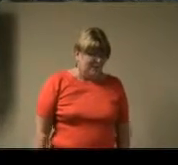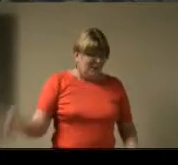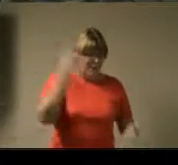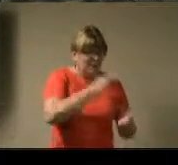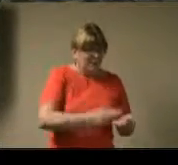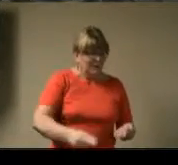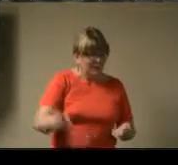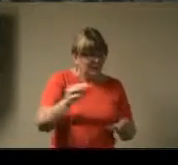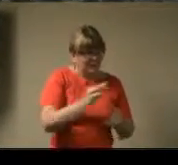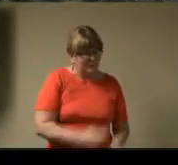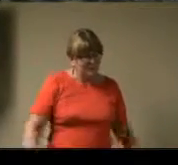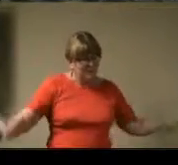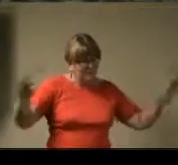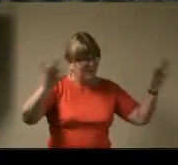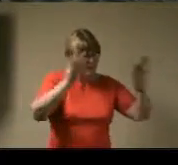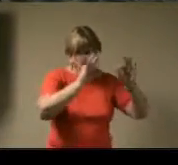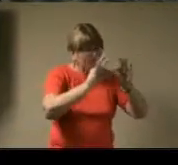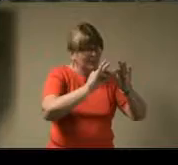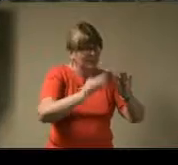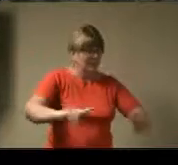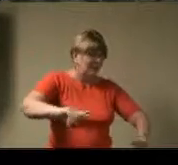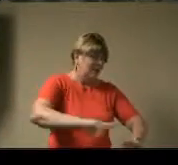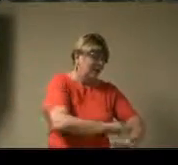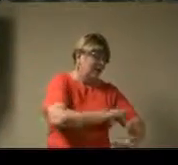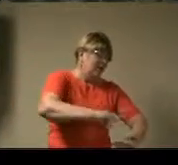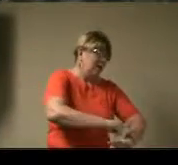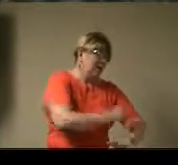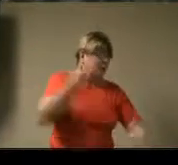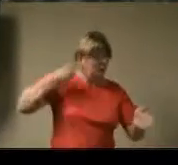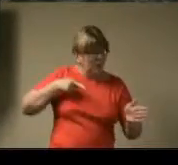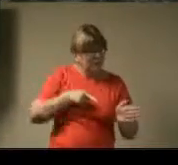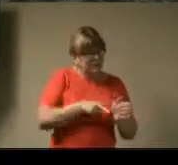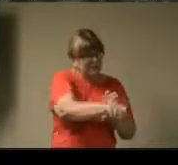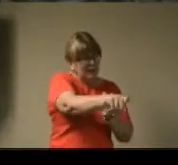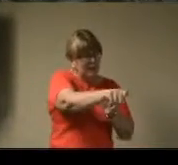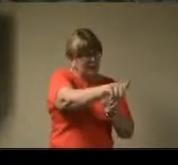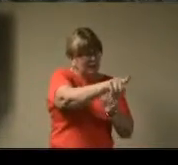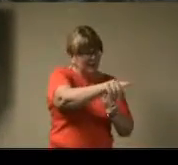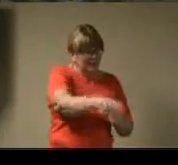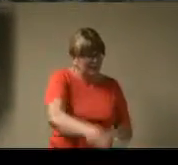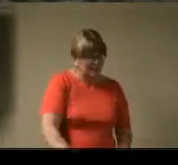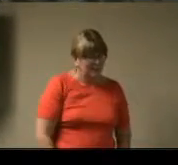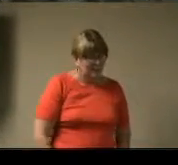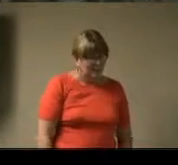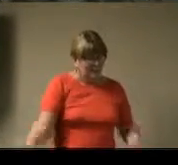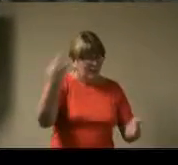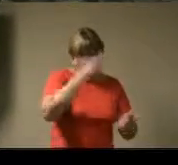Mercy Worthy is lamb who was